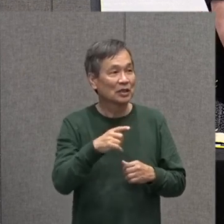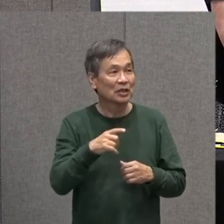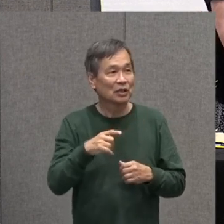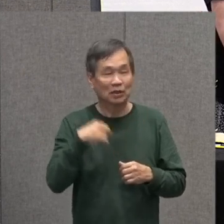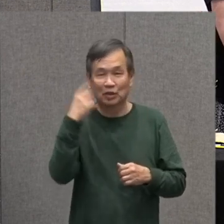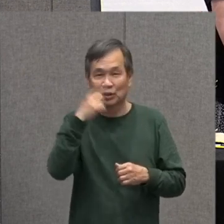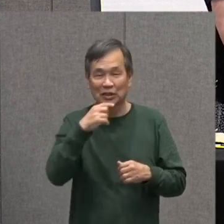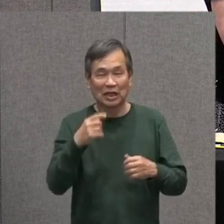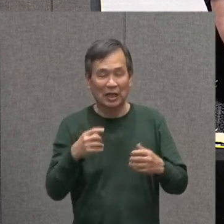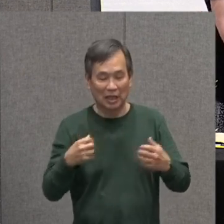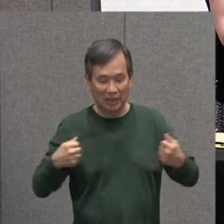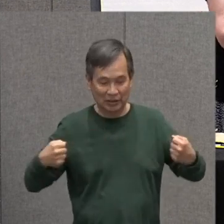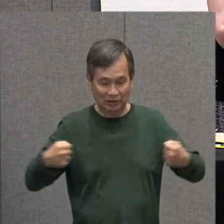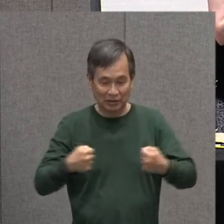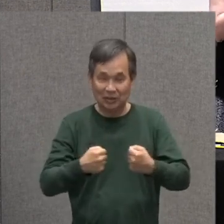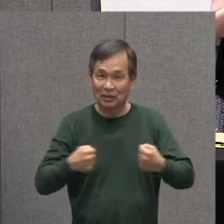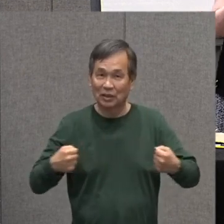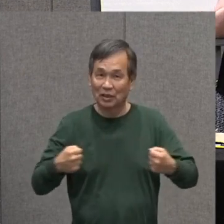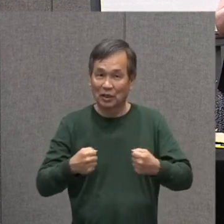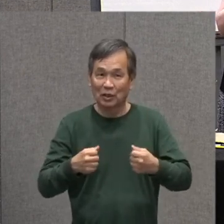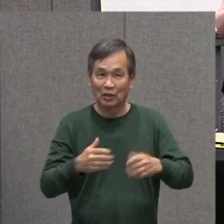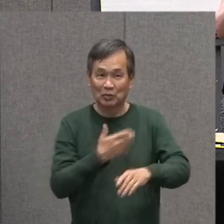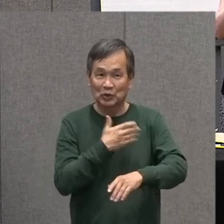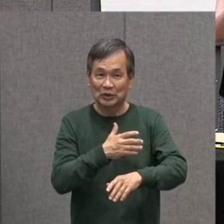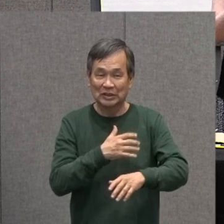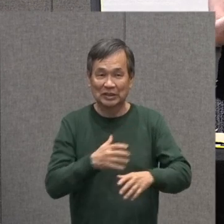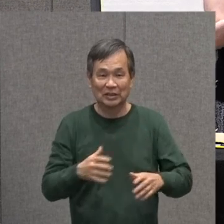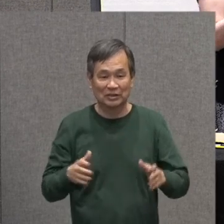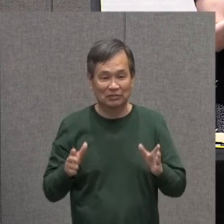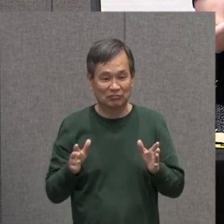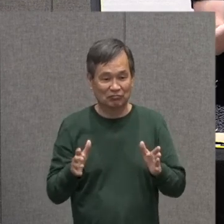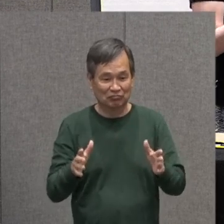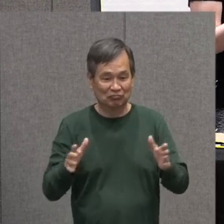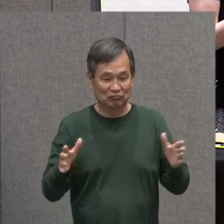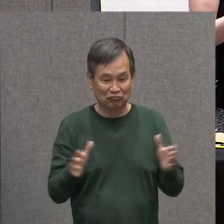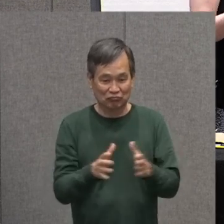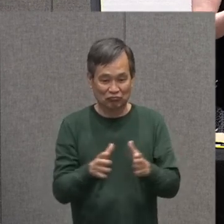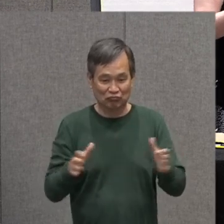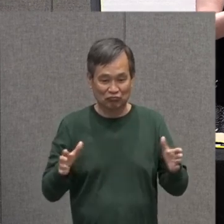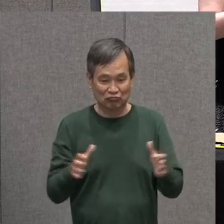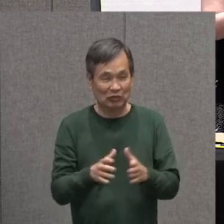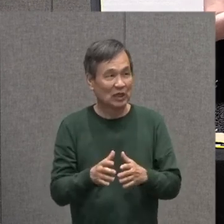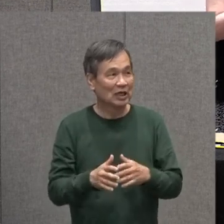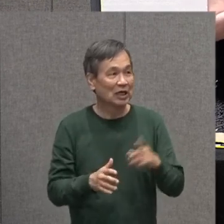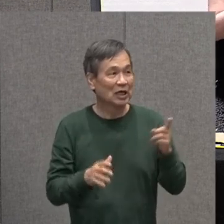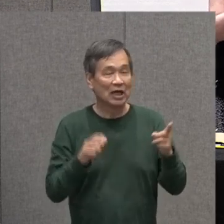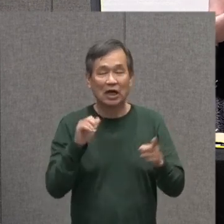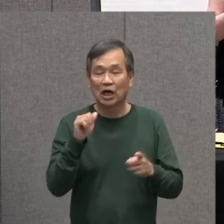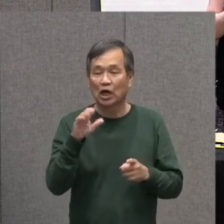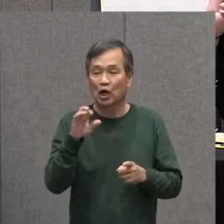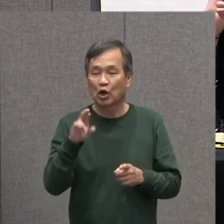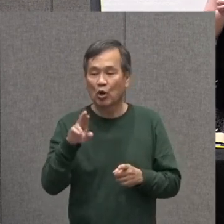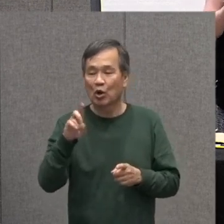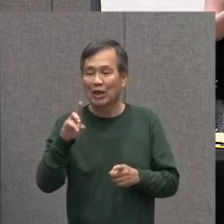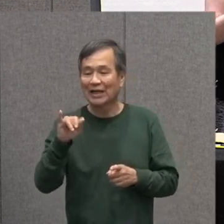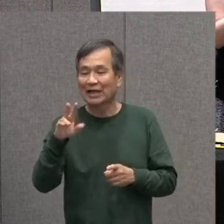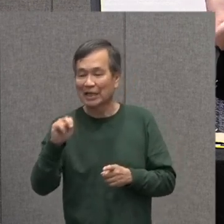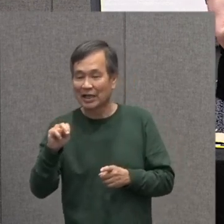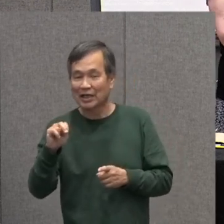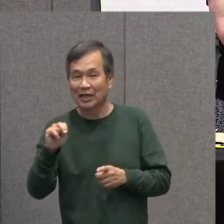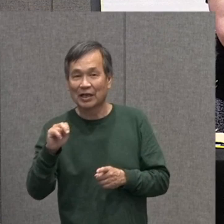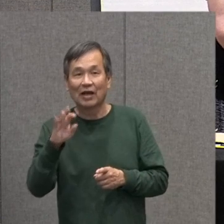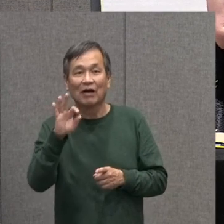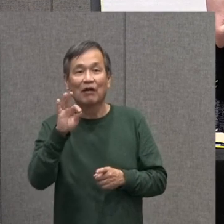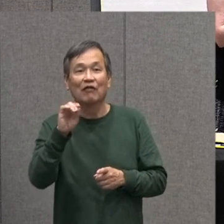instrument. An accordion. That's right. I can almost hear it playing. This is also known as the accordion fold. Well, I see why. That's